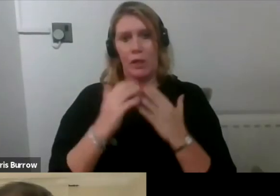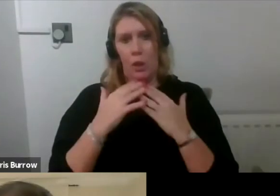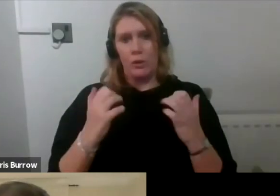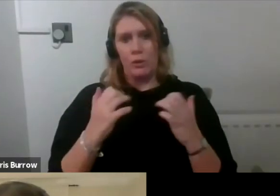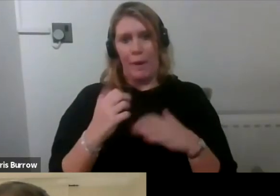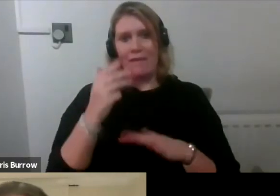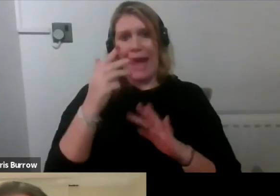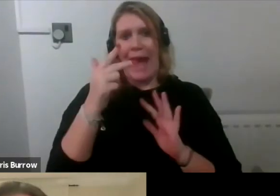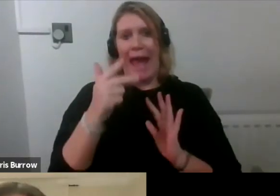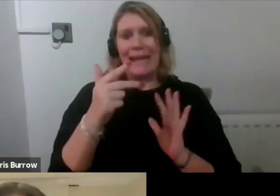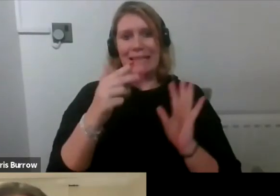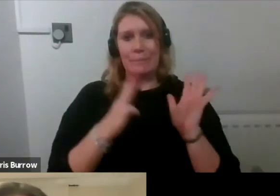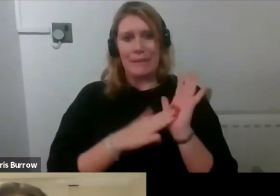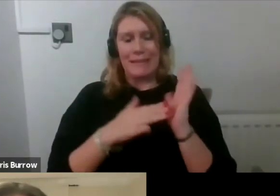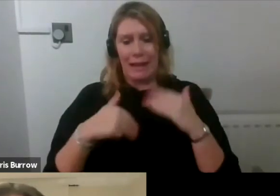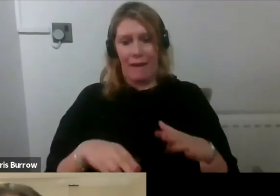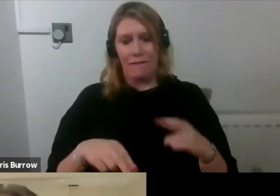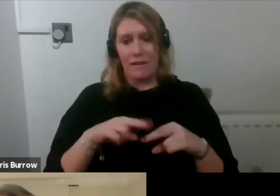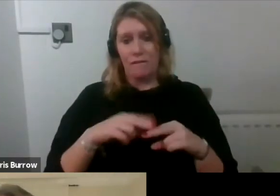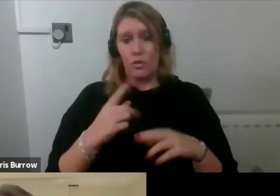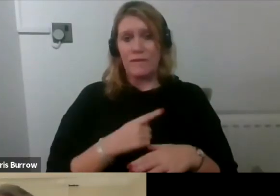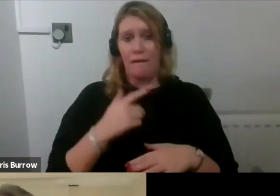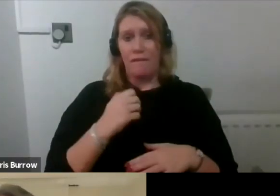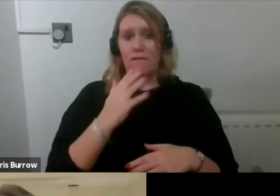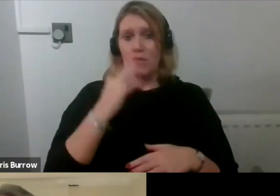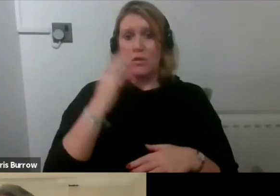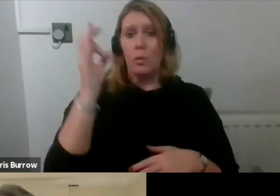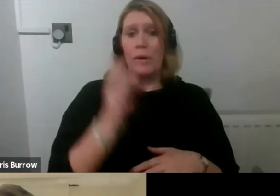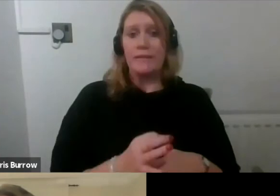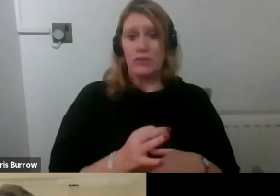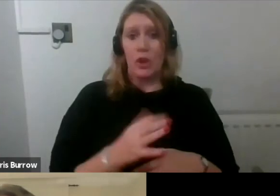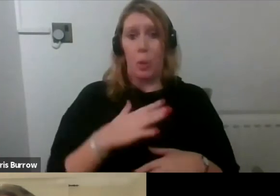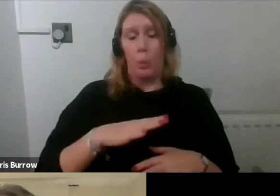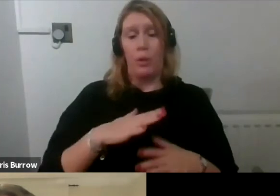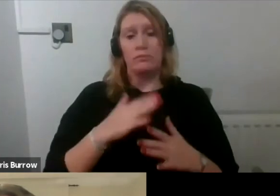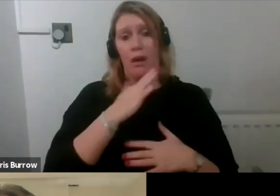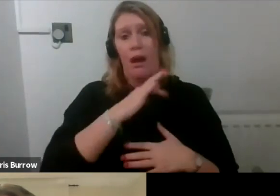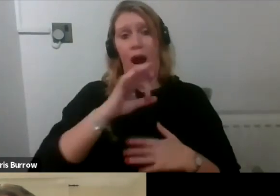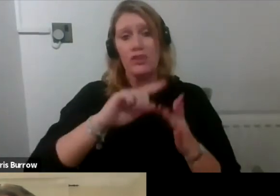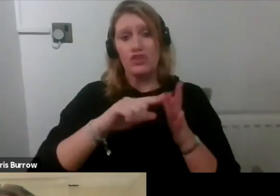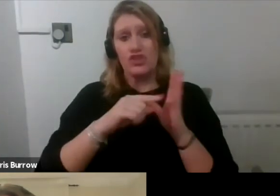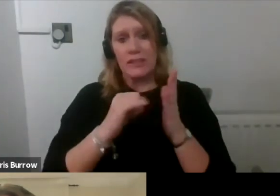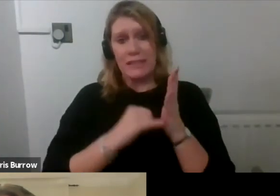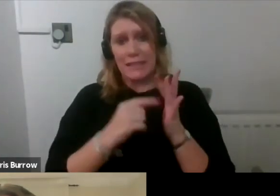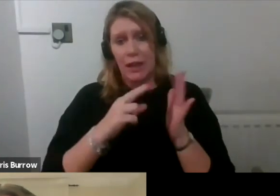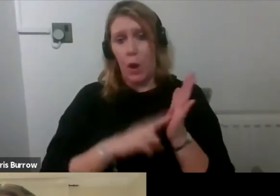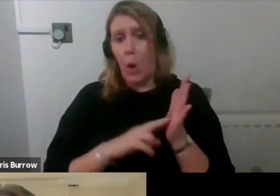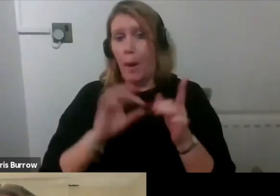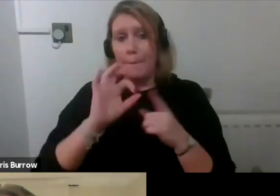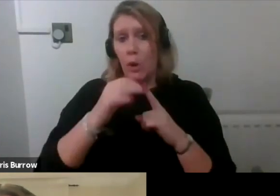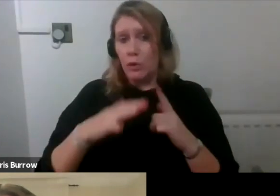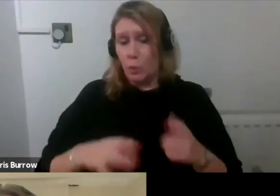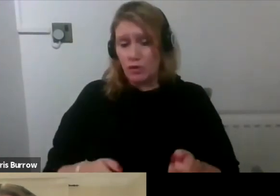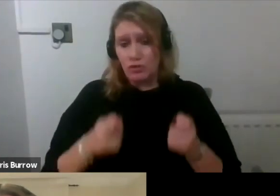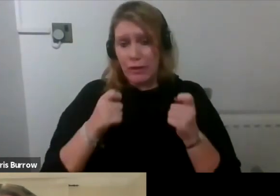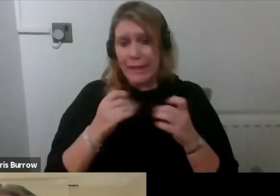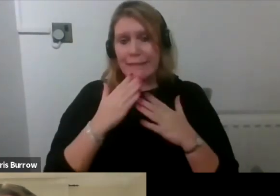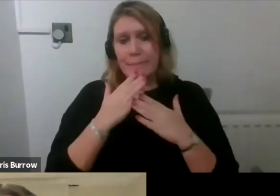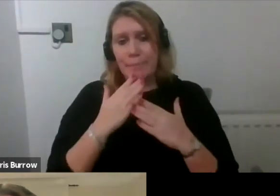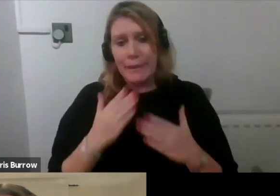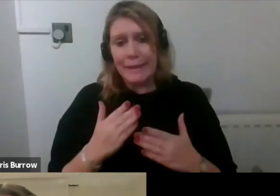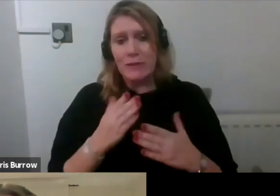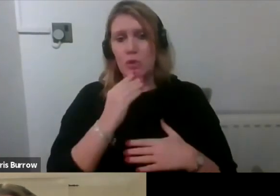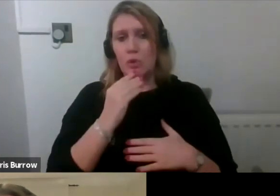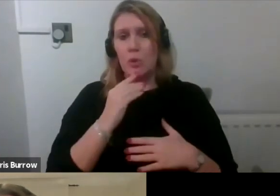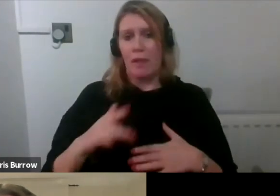8 minutes left. If you have a question you'd like to ask Justin or a point you'd like to make, do use the live